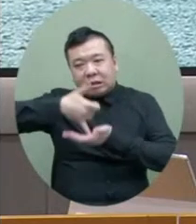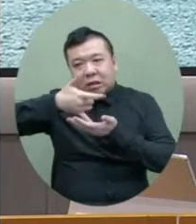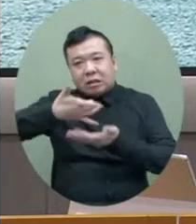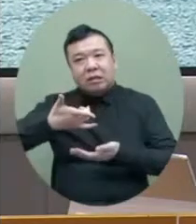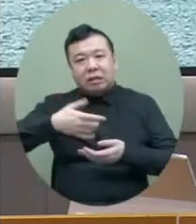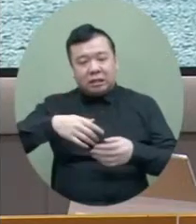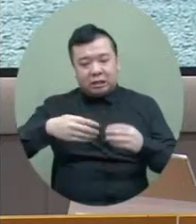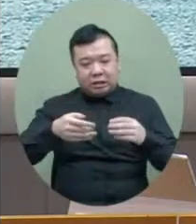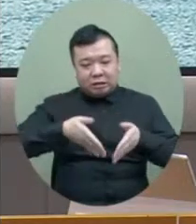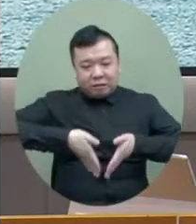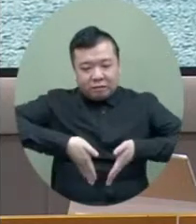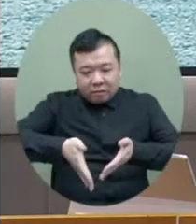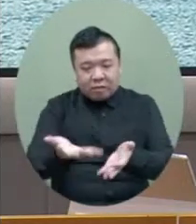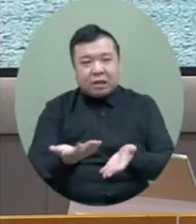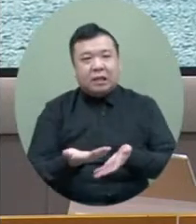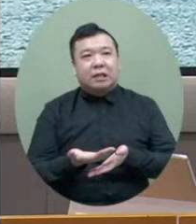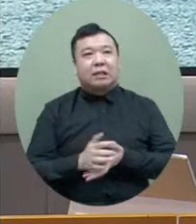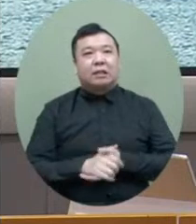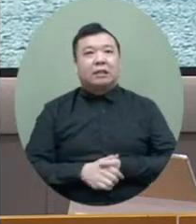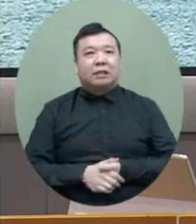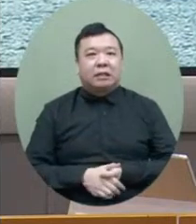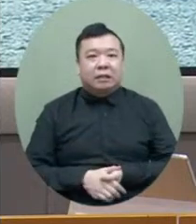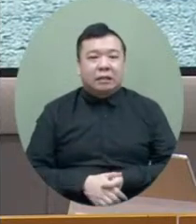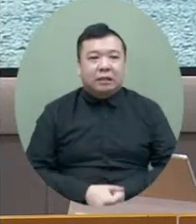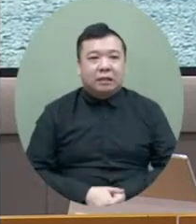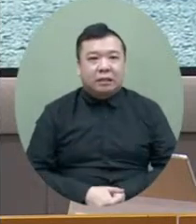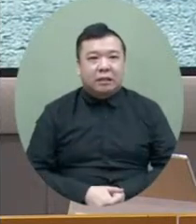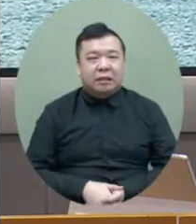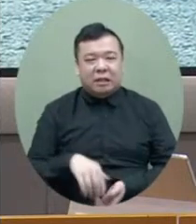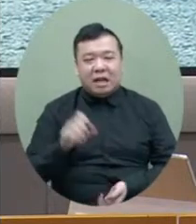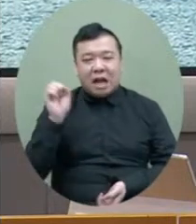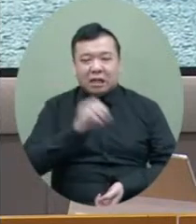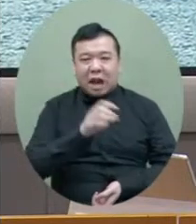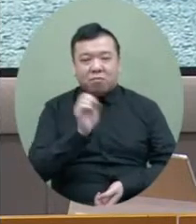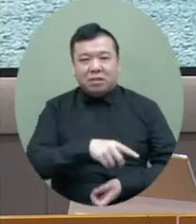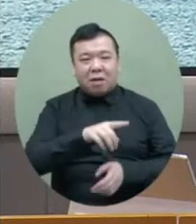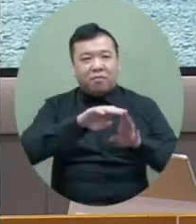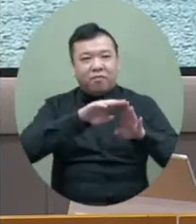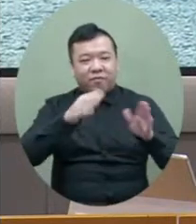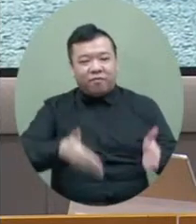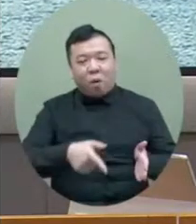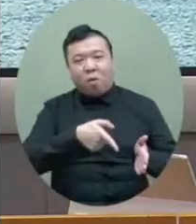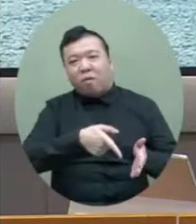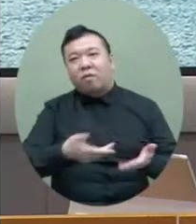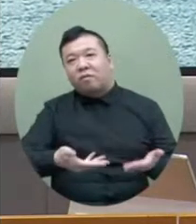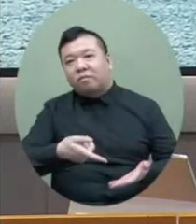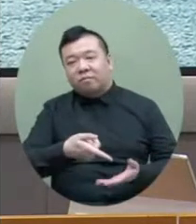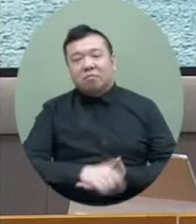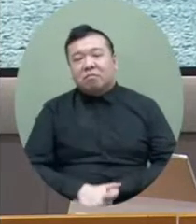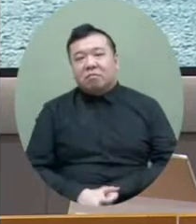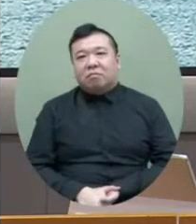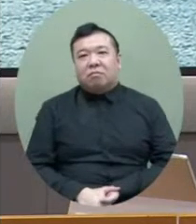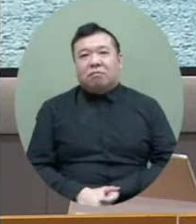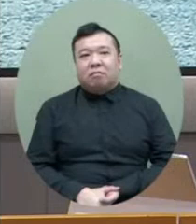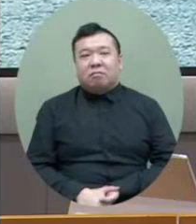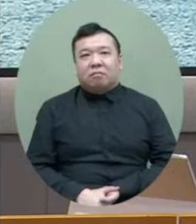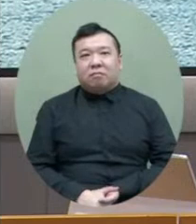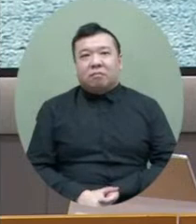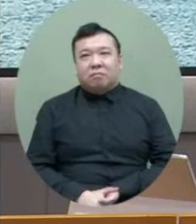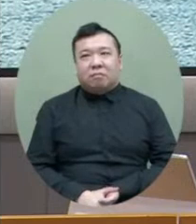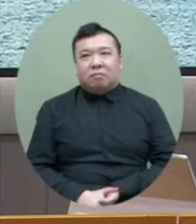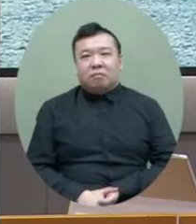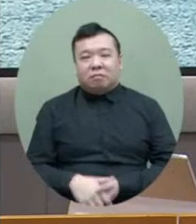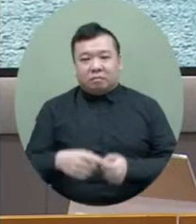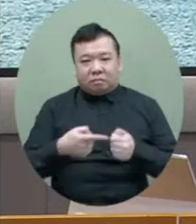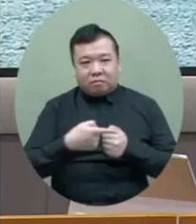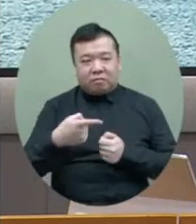rubbish store. So, of course, after the confirmation of the first case, we have